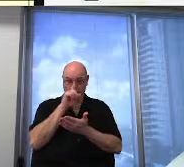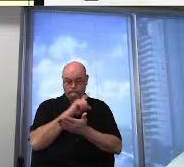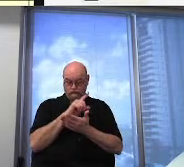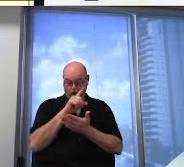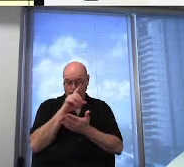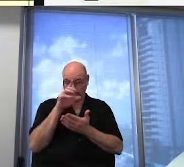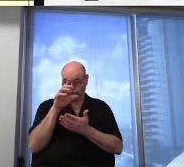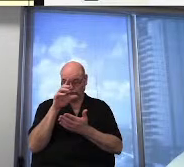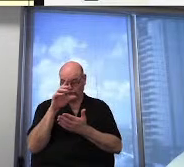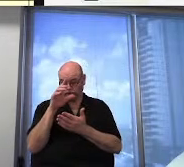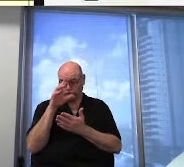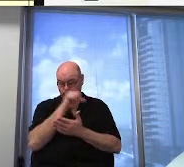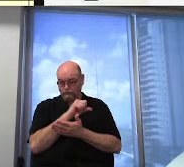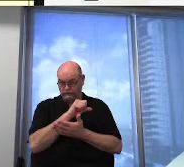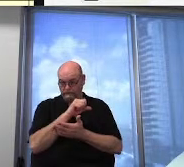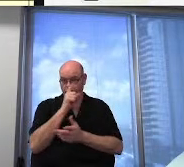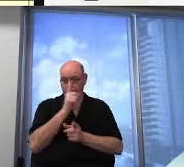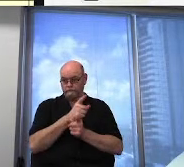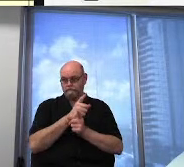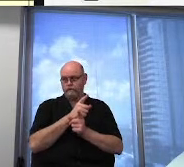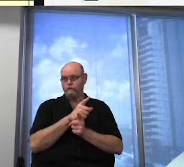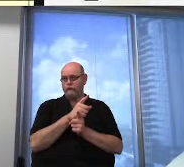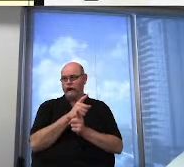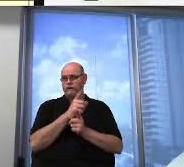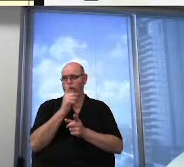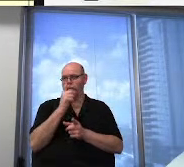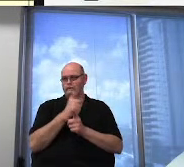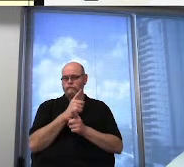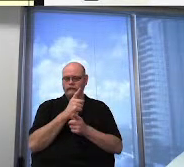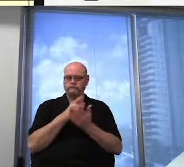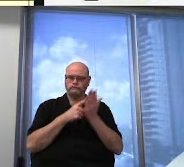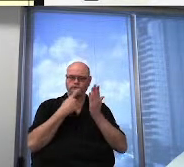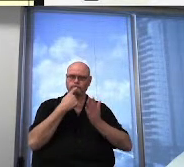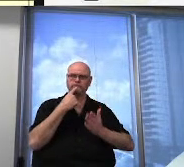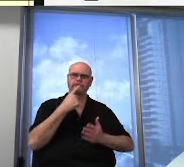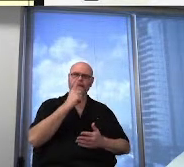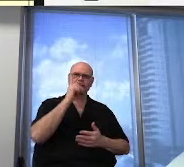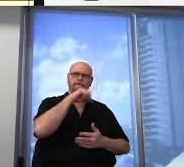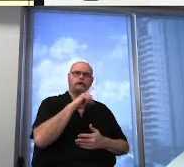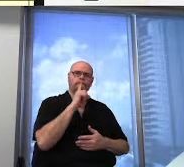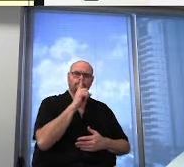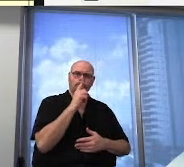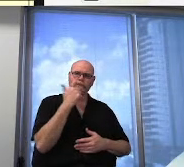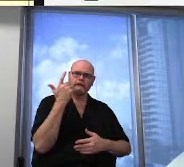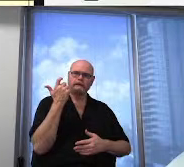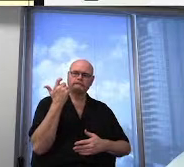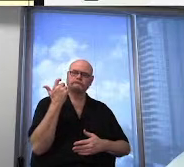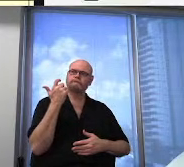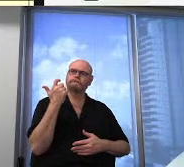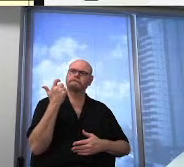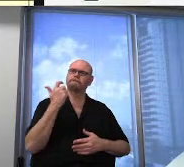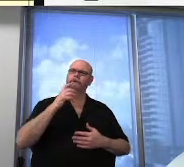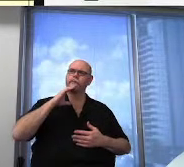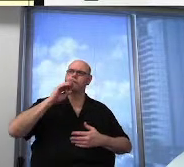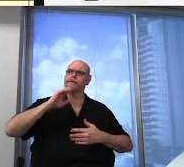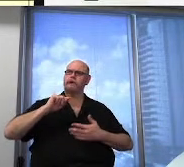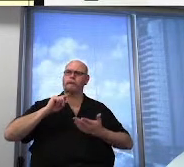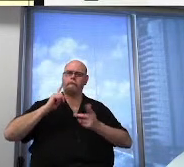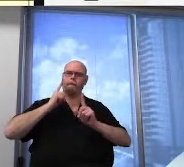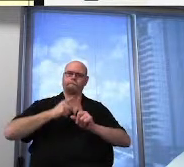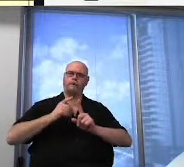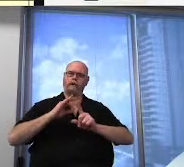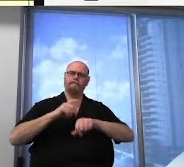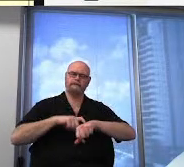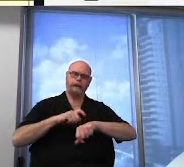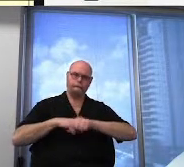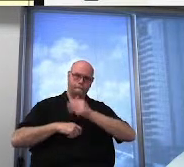precision. That is, it will be correct to assume what you're just saying is holds true because we are talking about point in